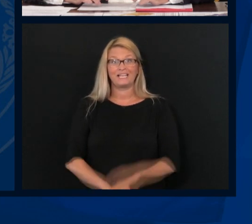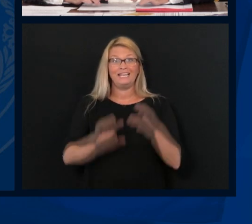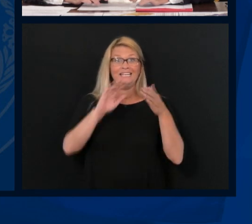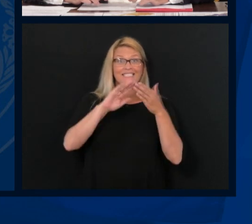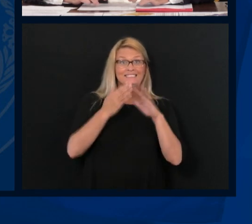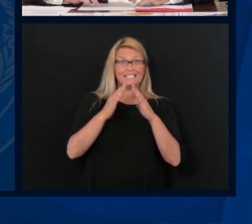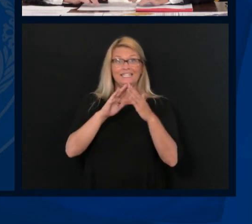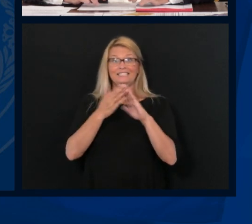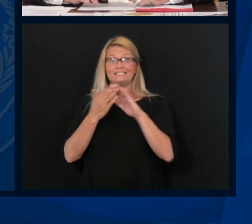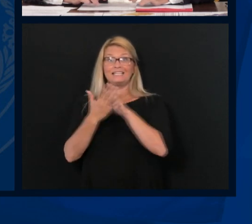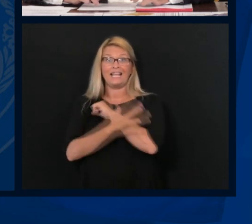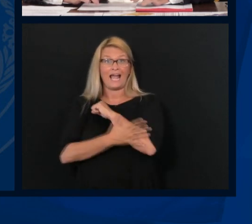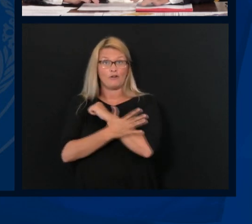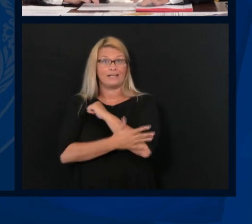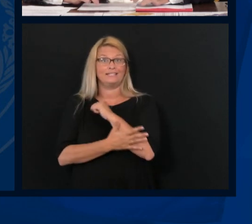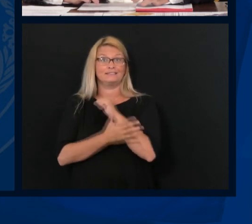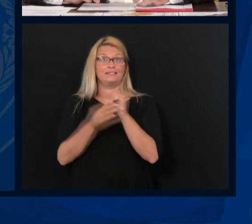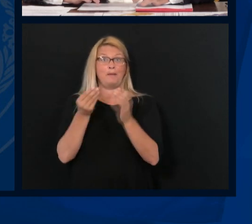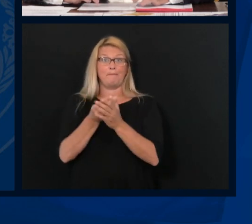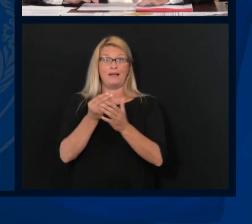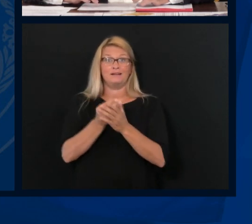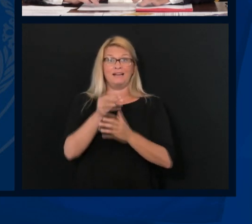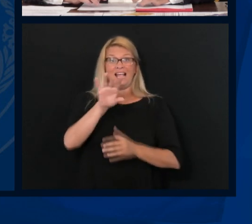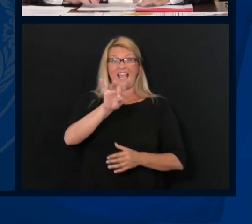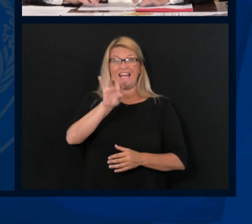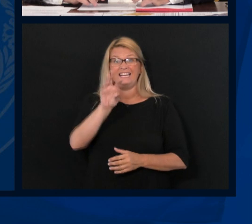counties, we have now sent out